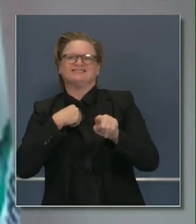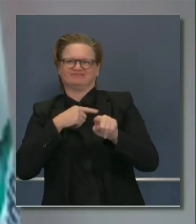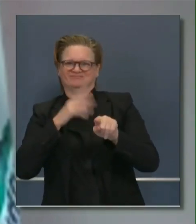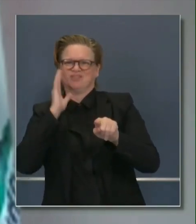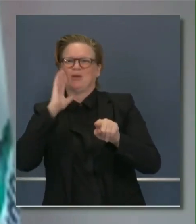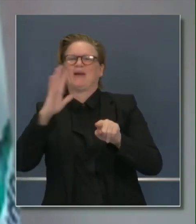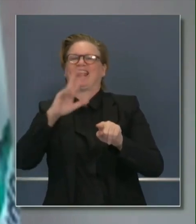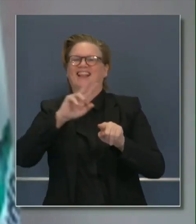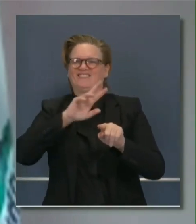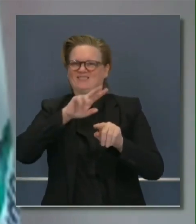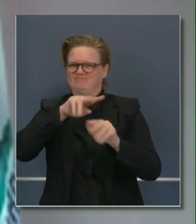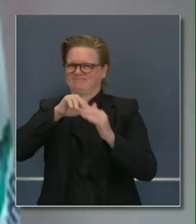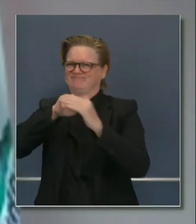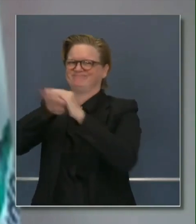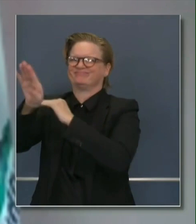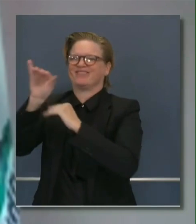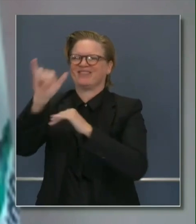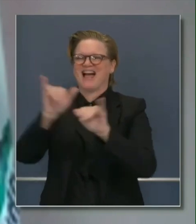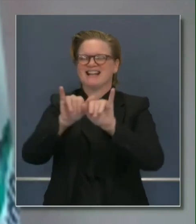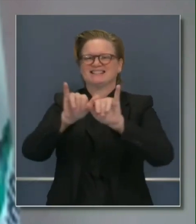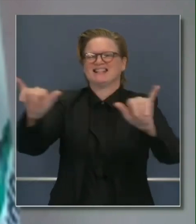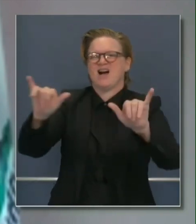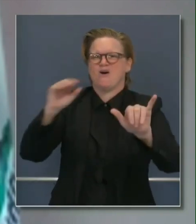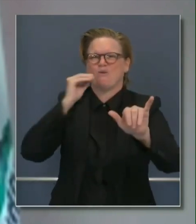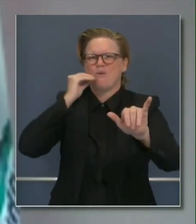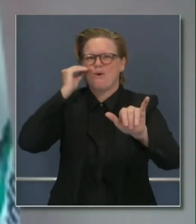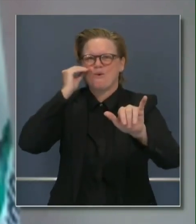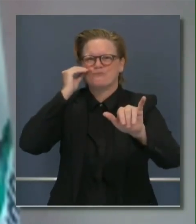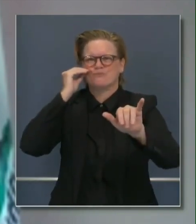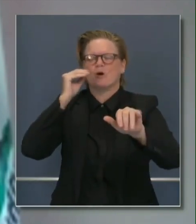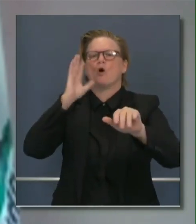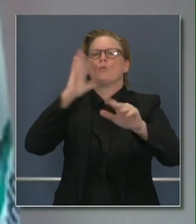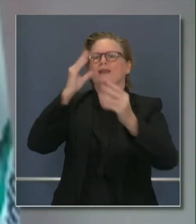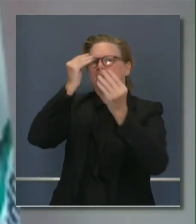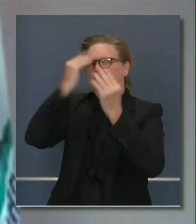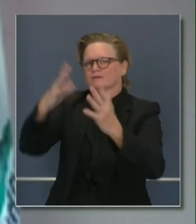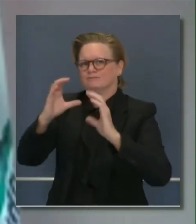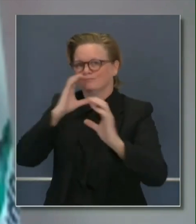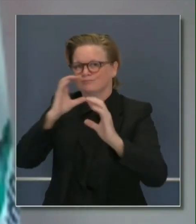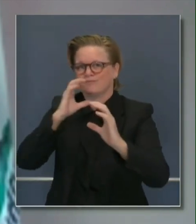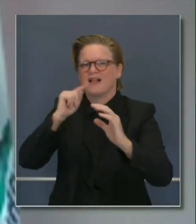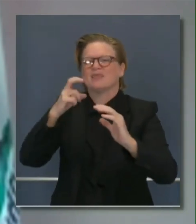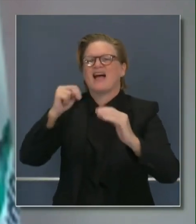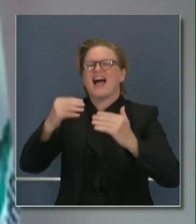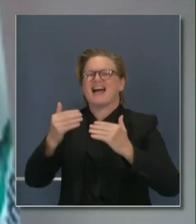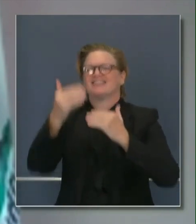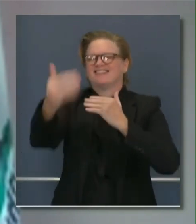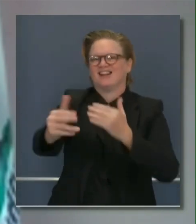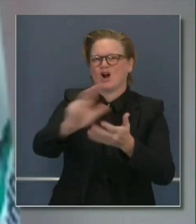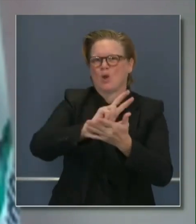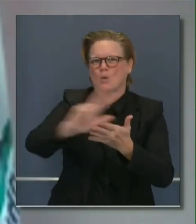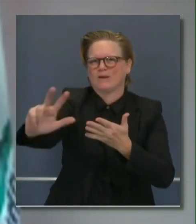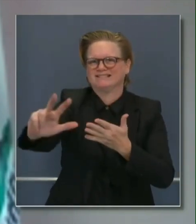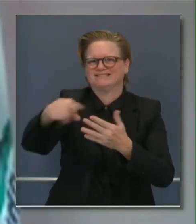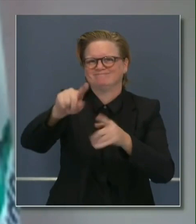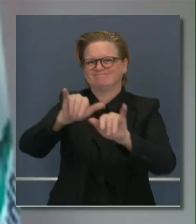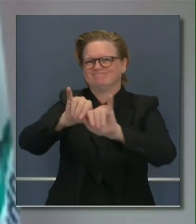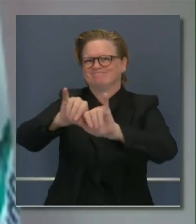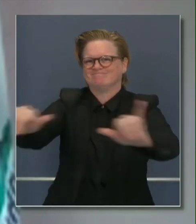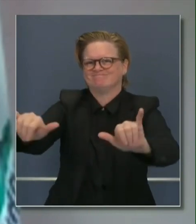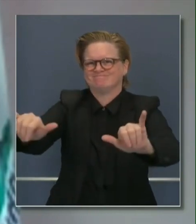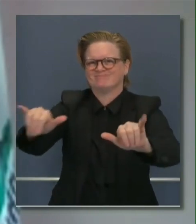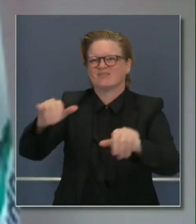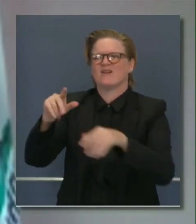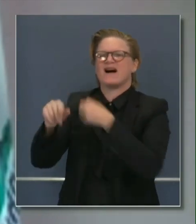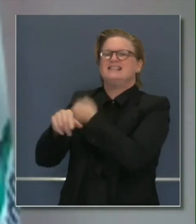transmission rates at the time 3 weeks from now to look at projections of ICU capacity down the road. We